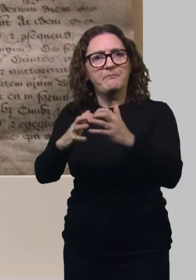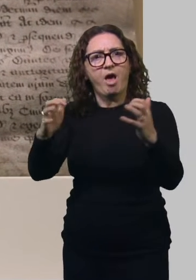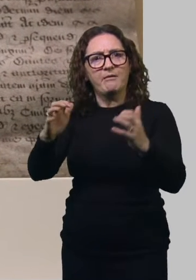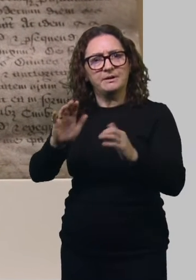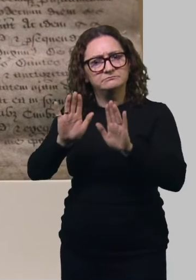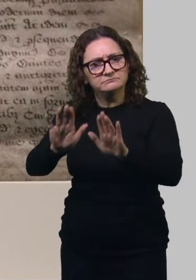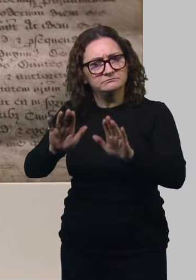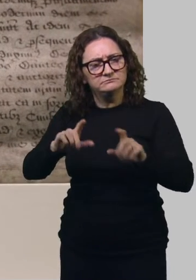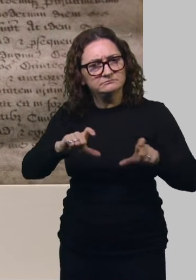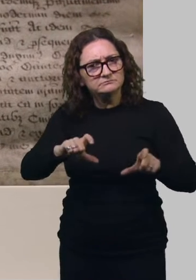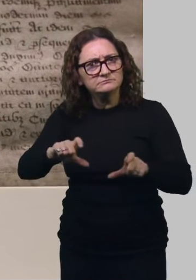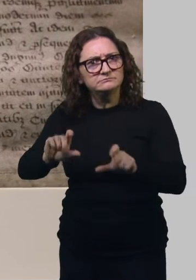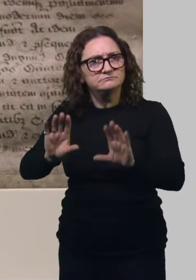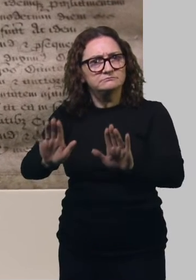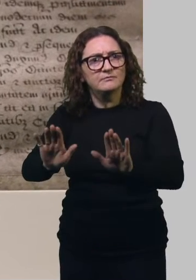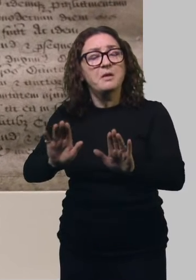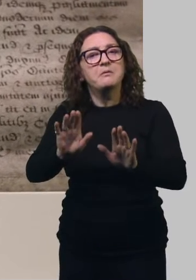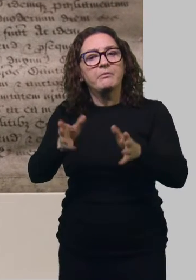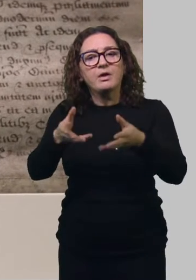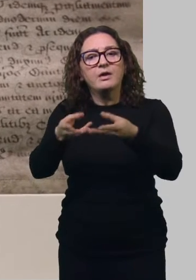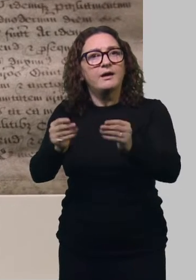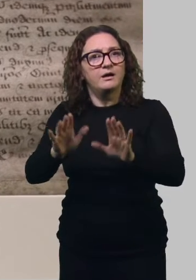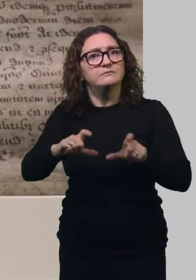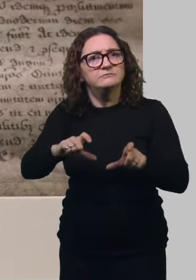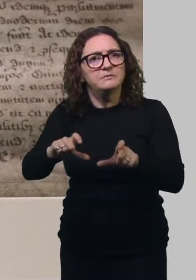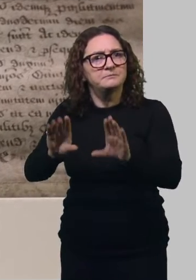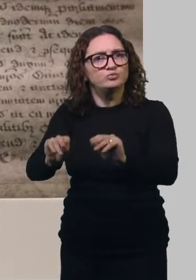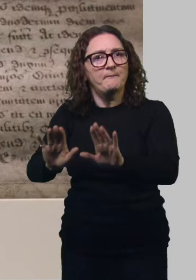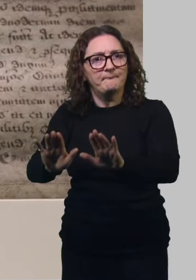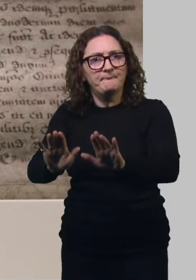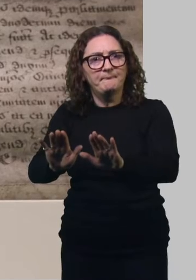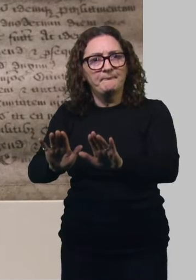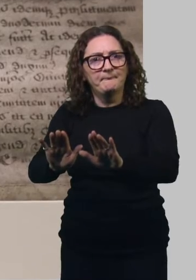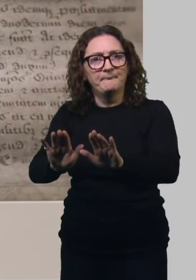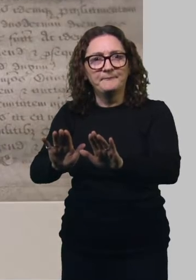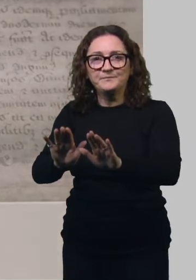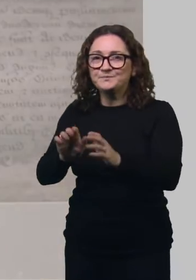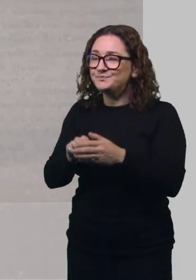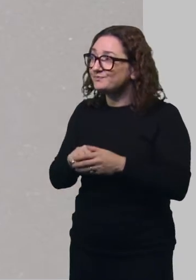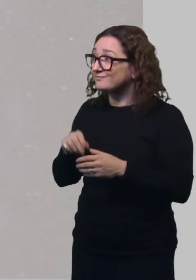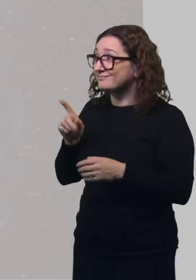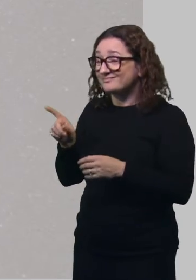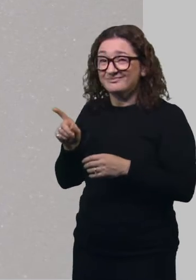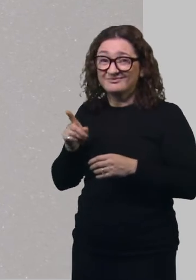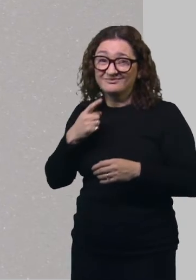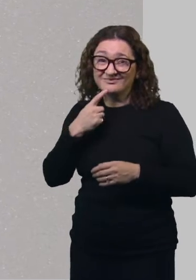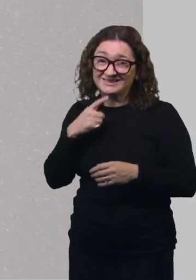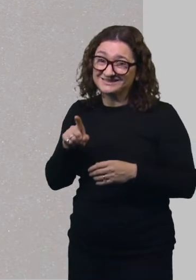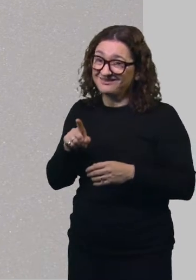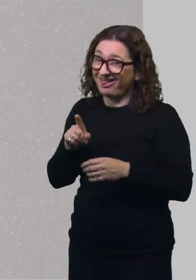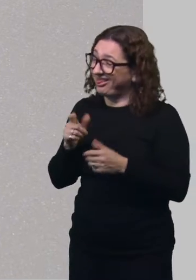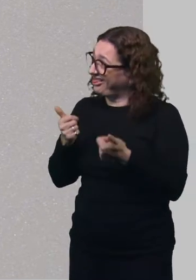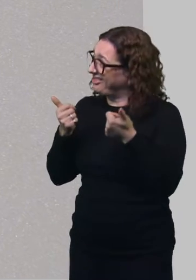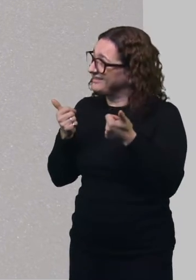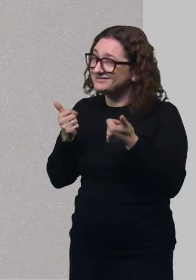Parliament. This allowed the monarch to stop Parliament meeting. It's in Latin. The Queen's Great Seal is present. The